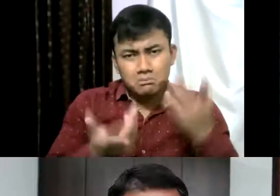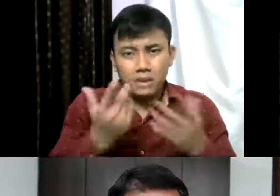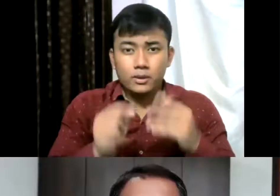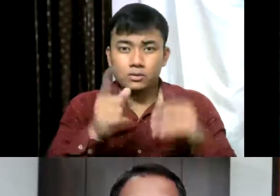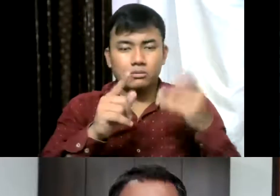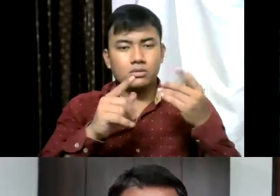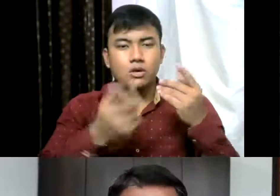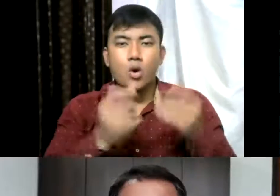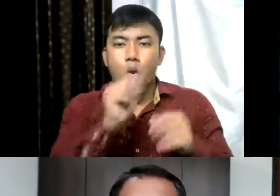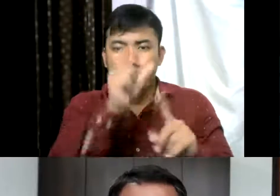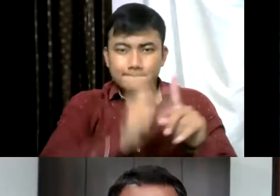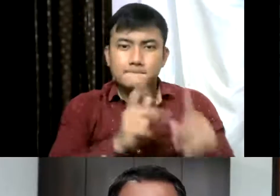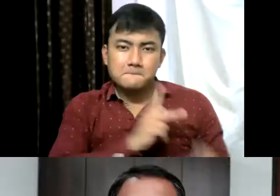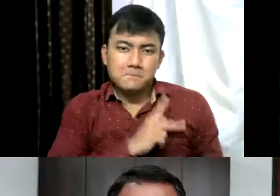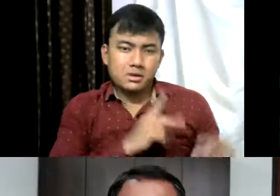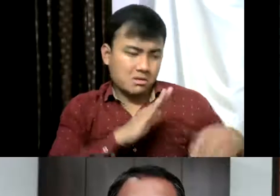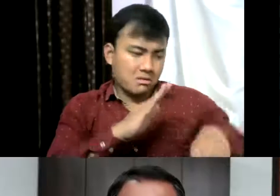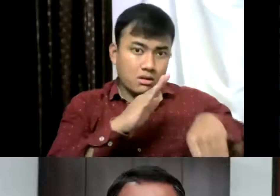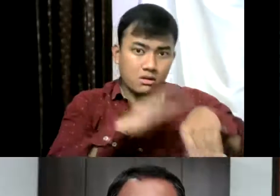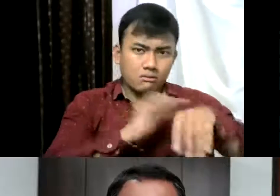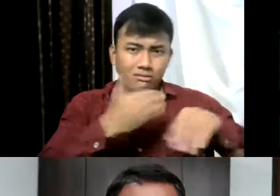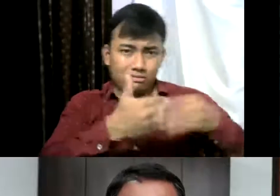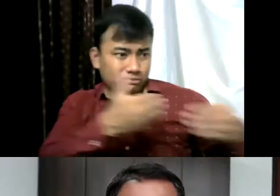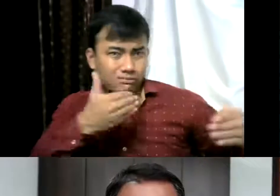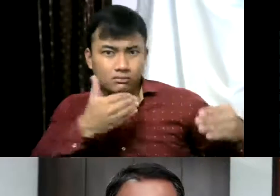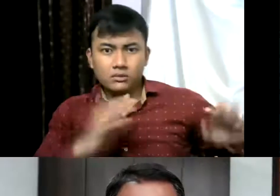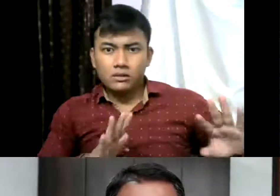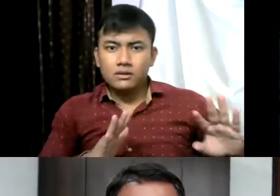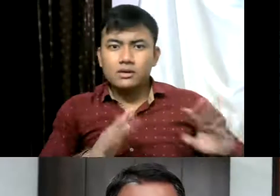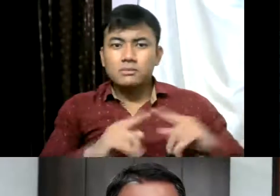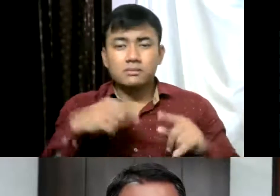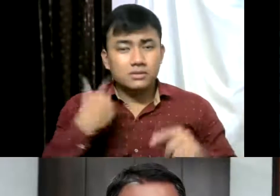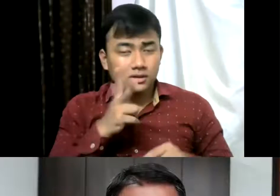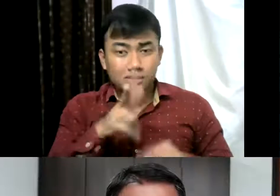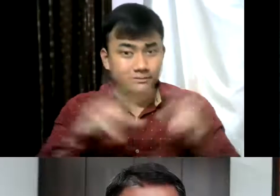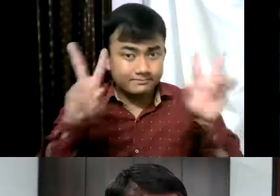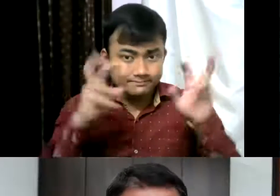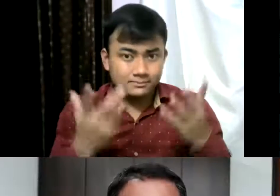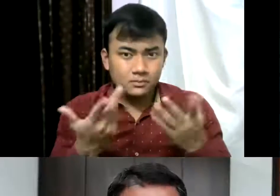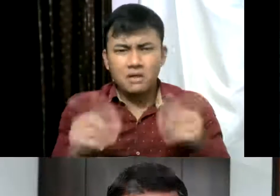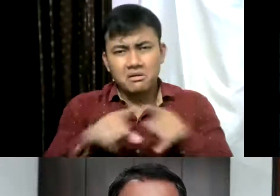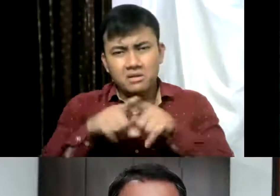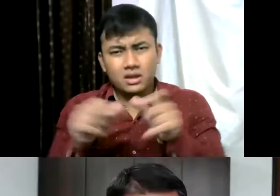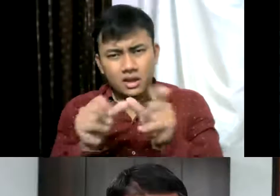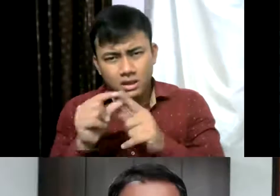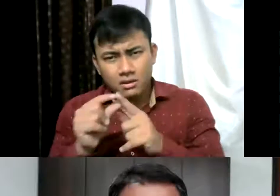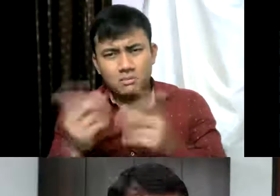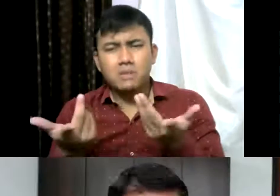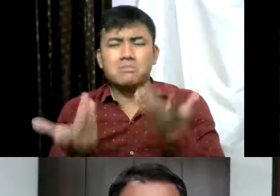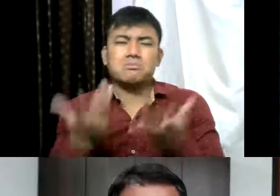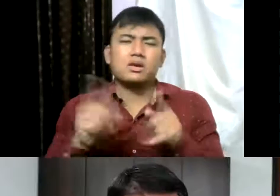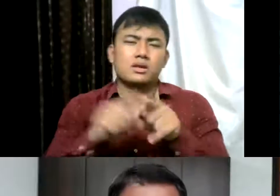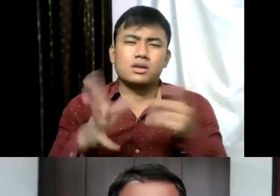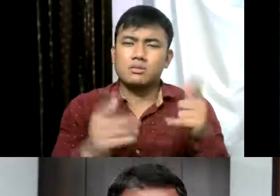touch them in person. Right? But even to be able, and I'm talking in terms of not just dating app like Tinder, Bumble,